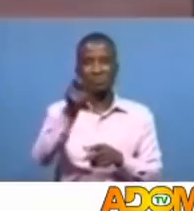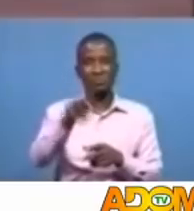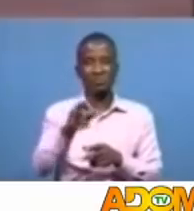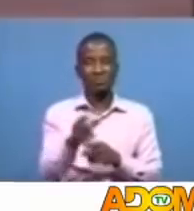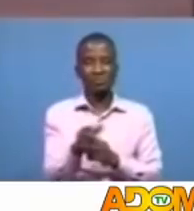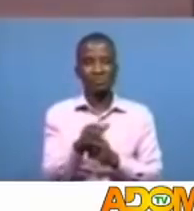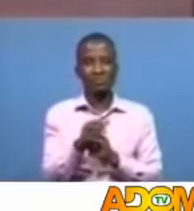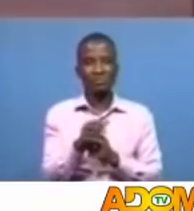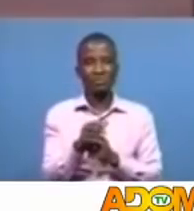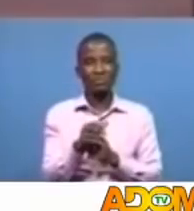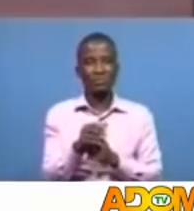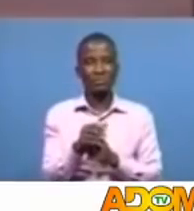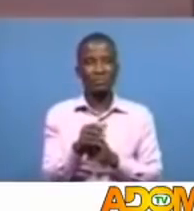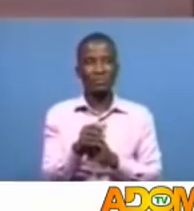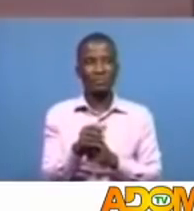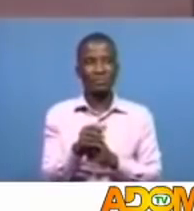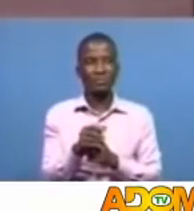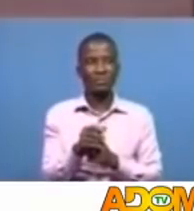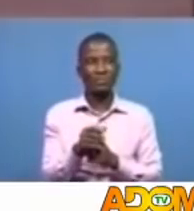order 22,